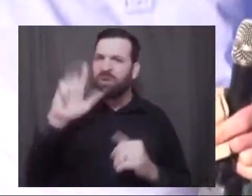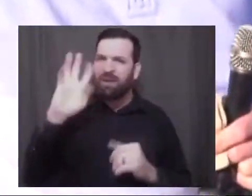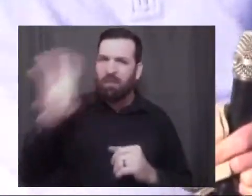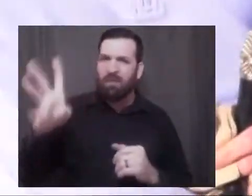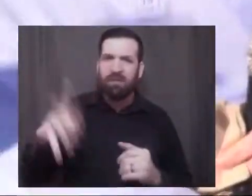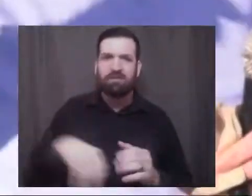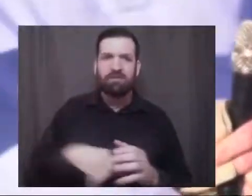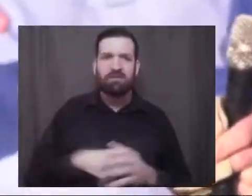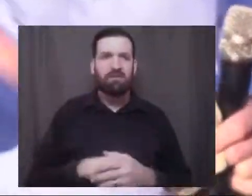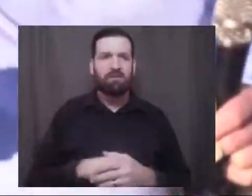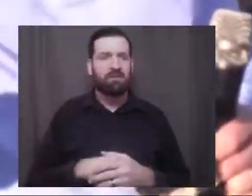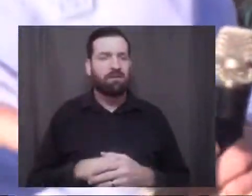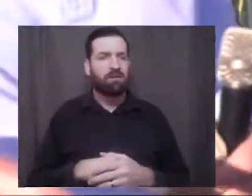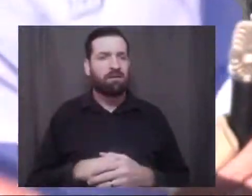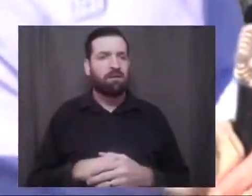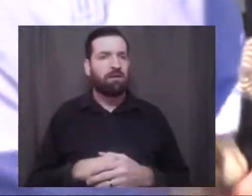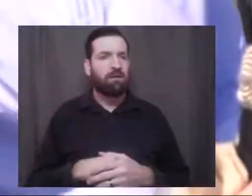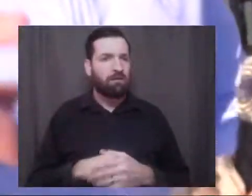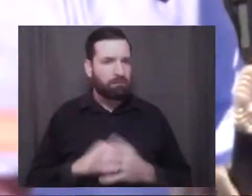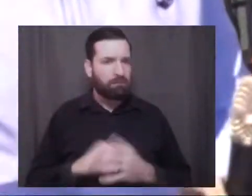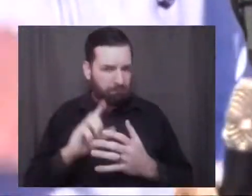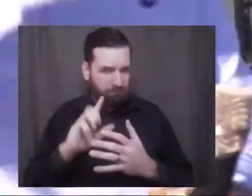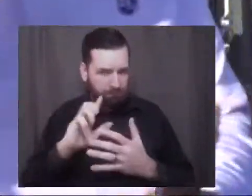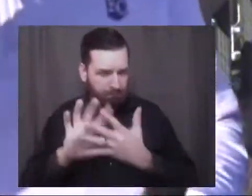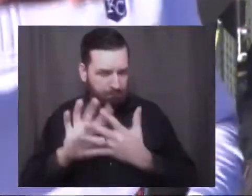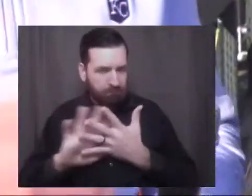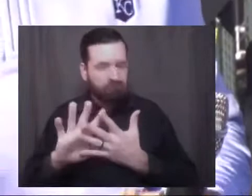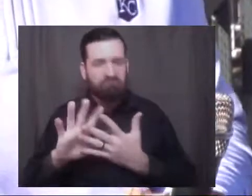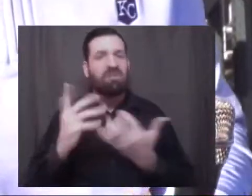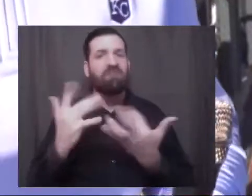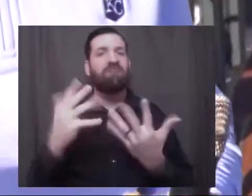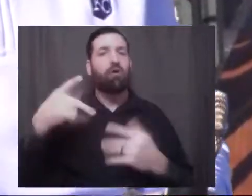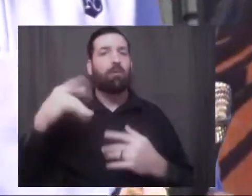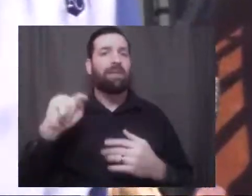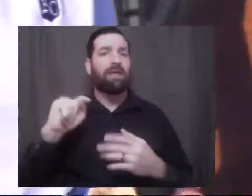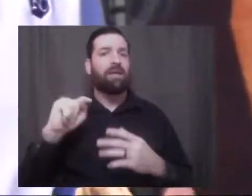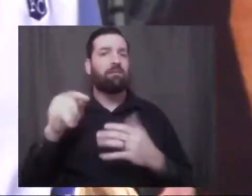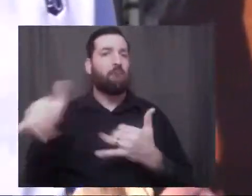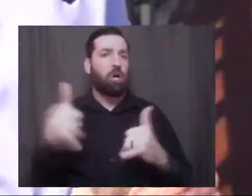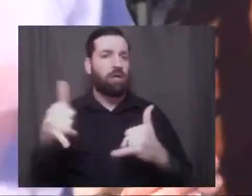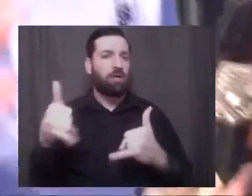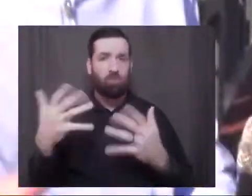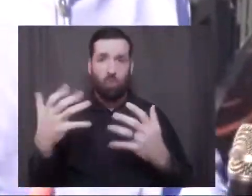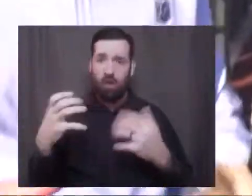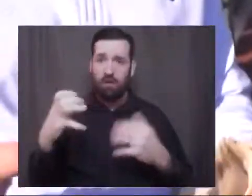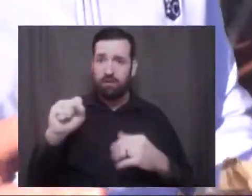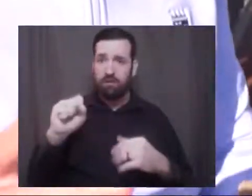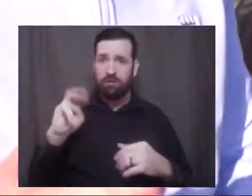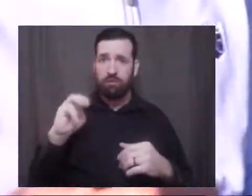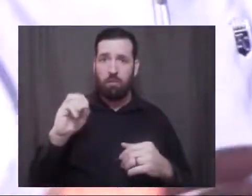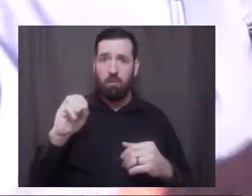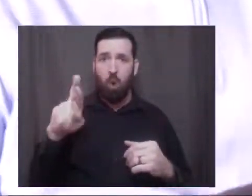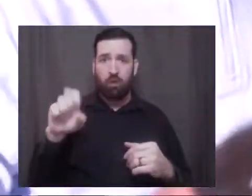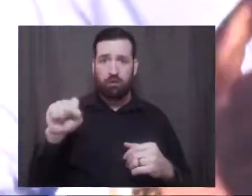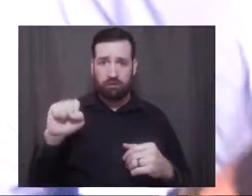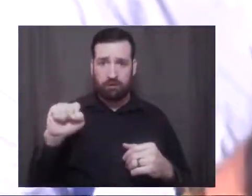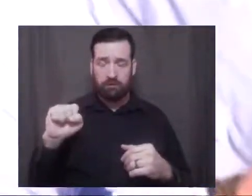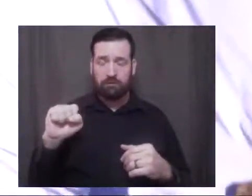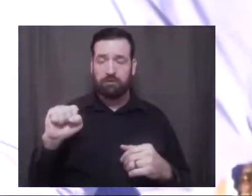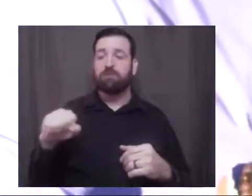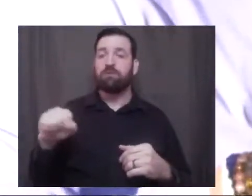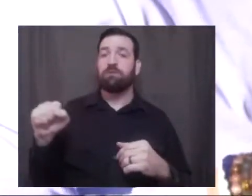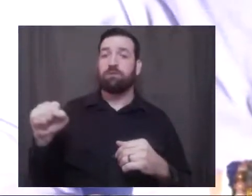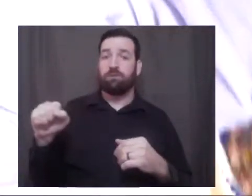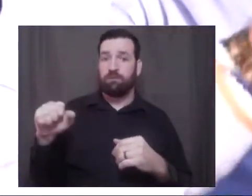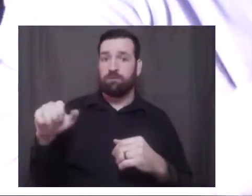moved here, he was having a fire pit party with his neighbors, and the kids wanted s'mores. He goes, "I'll do one better," and he got